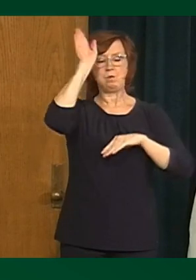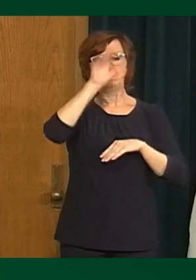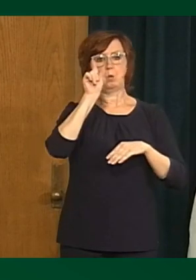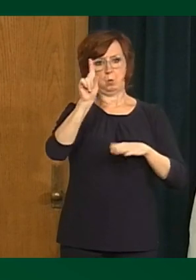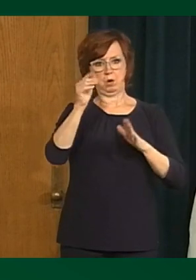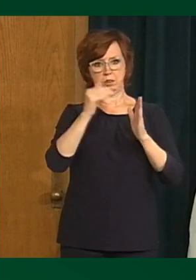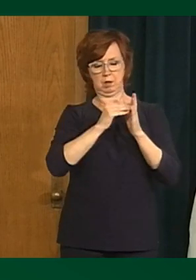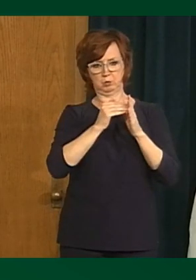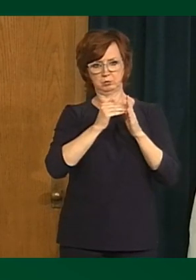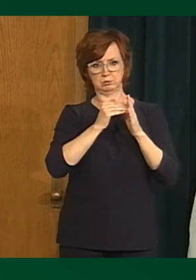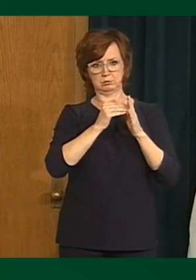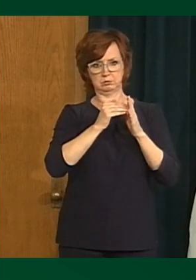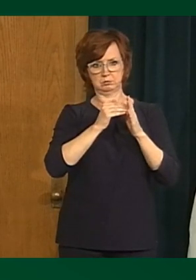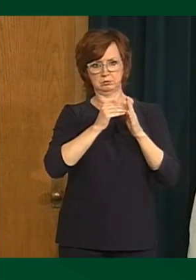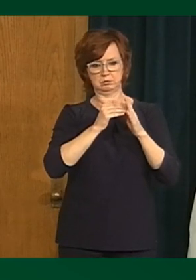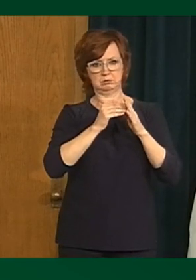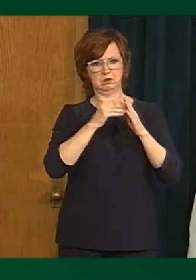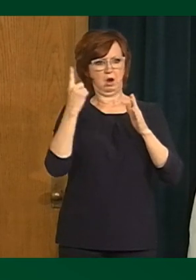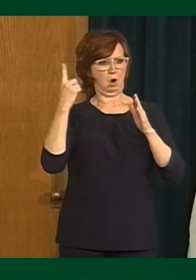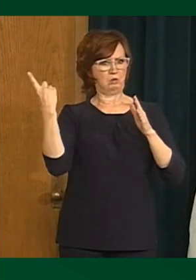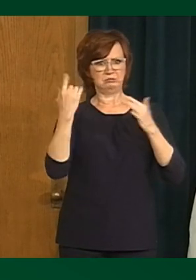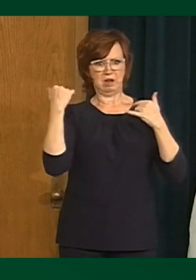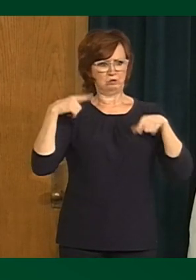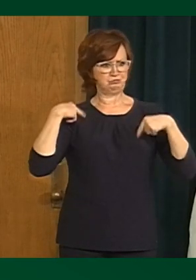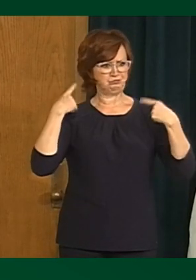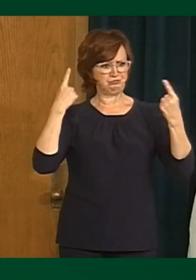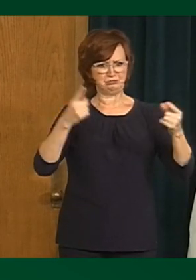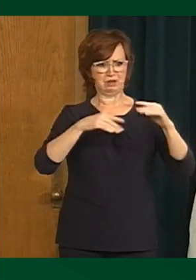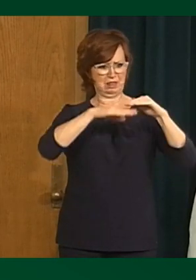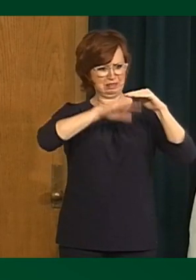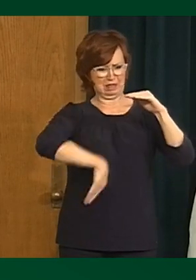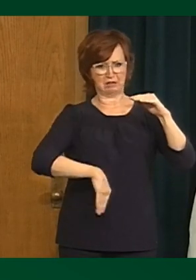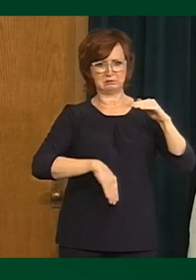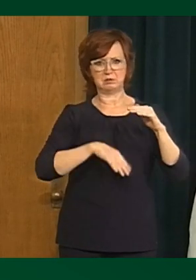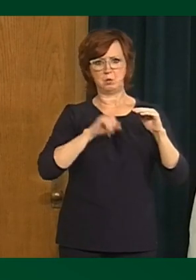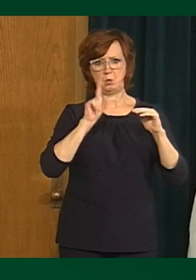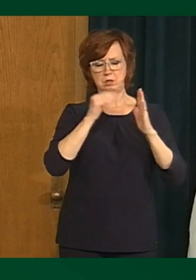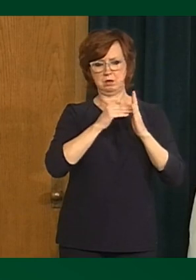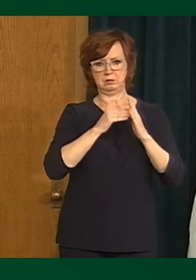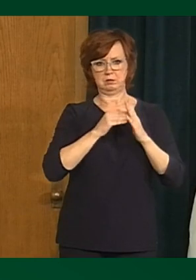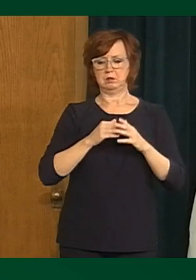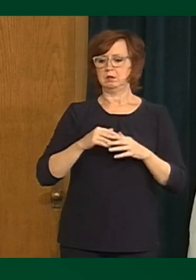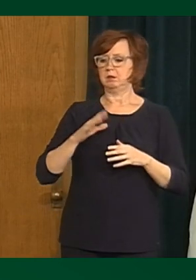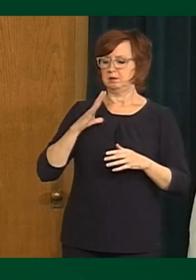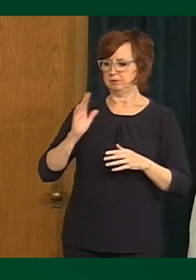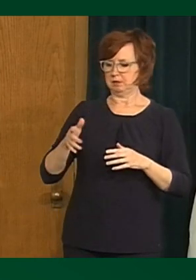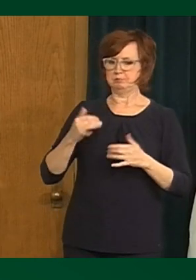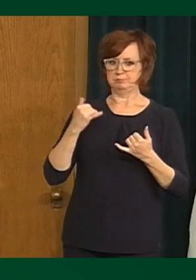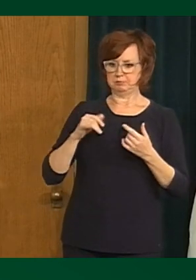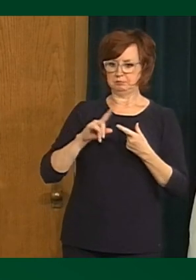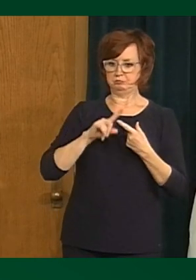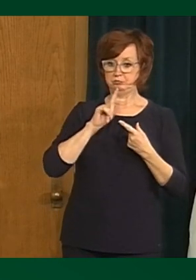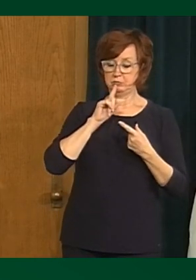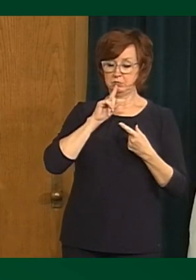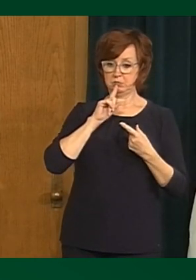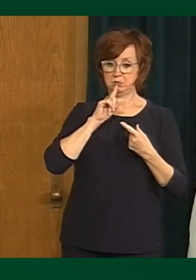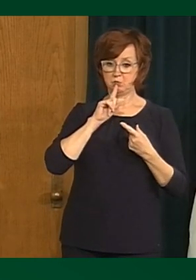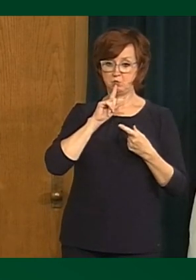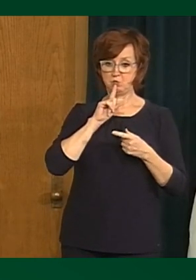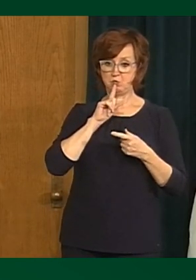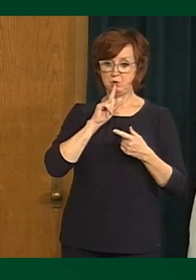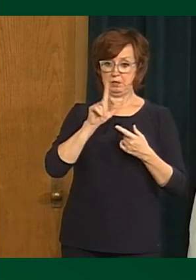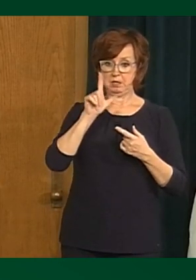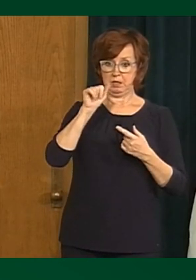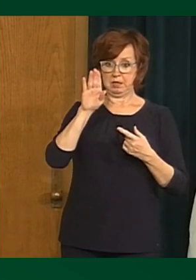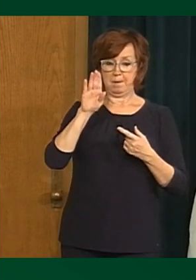The testing capacity that we have, when we do have the capacity now, just not only through the Roy Romano lab, but also with our